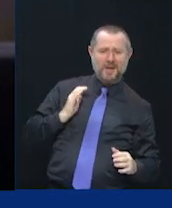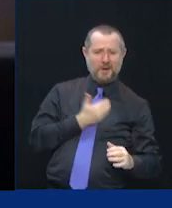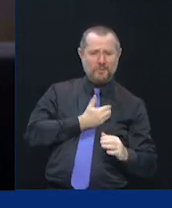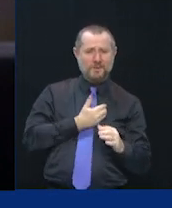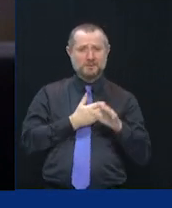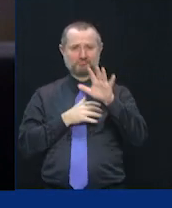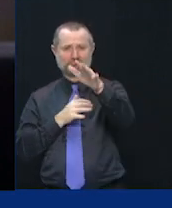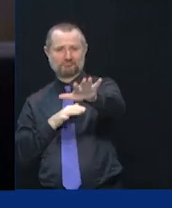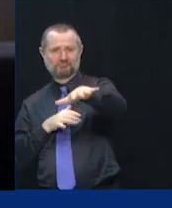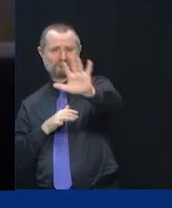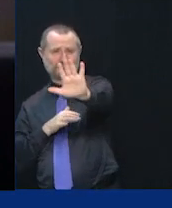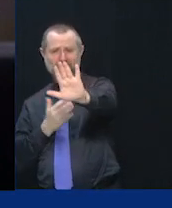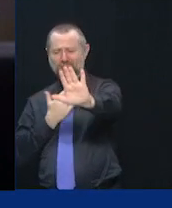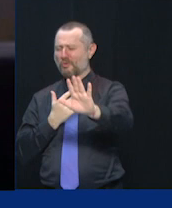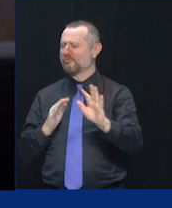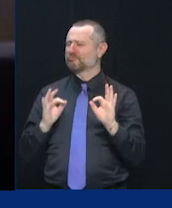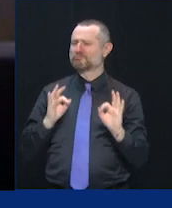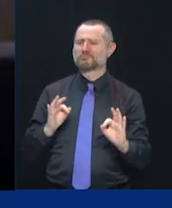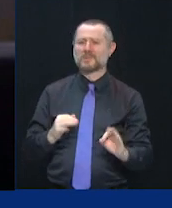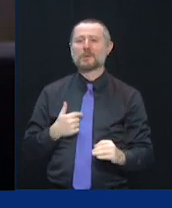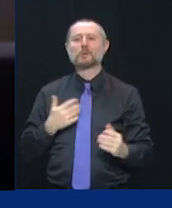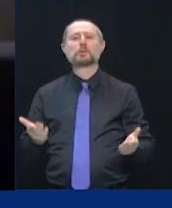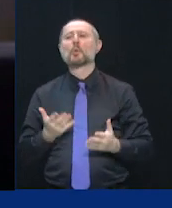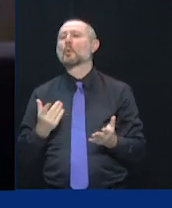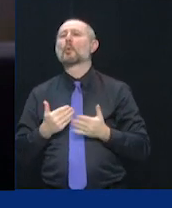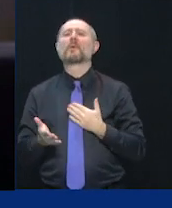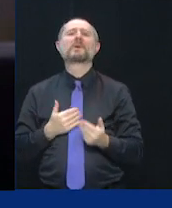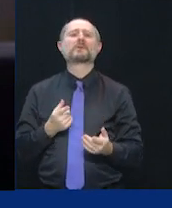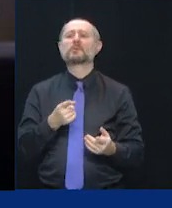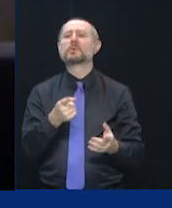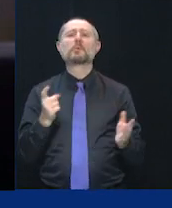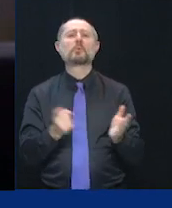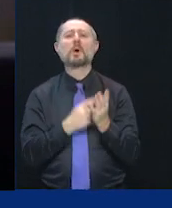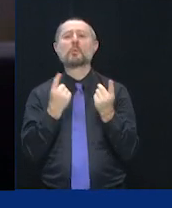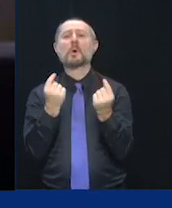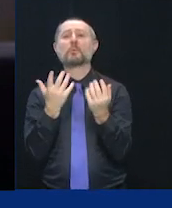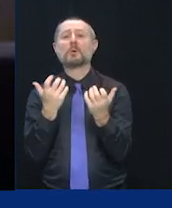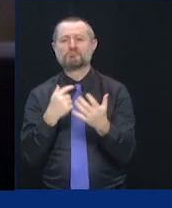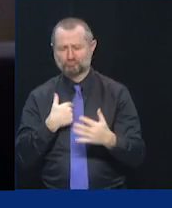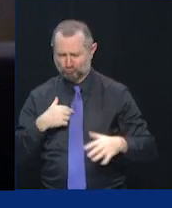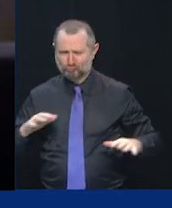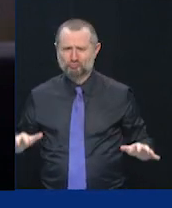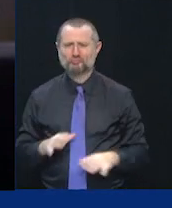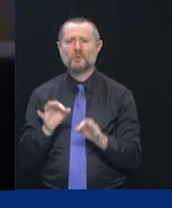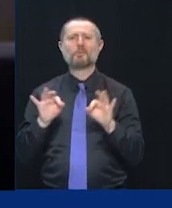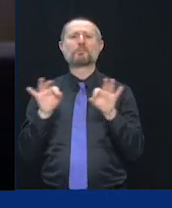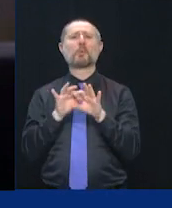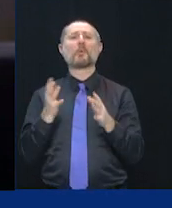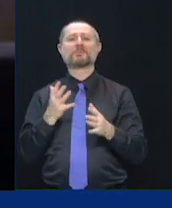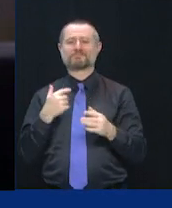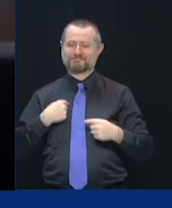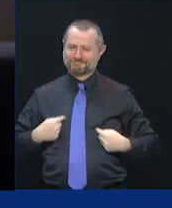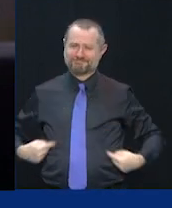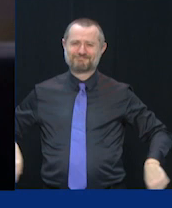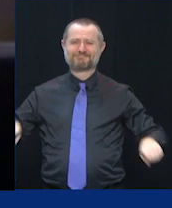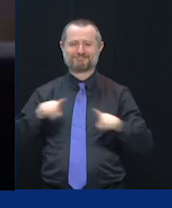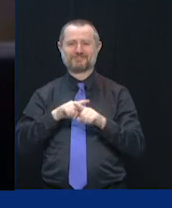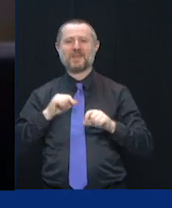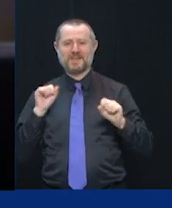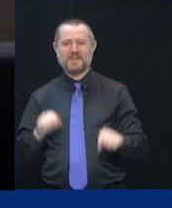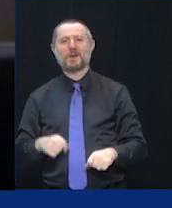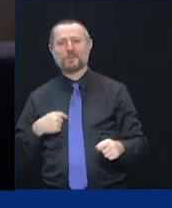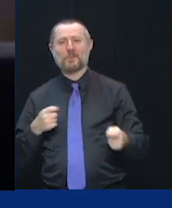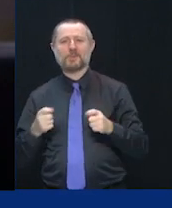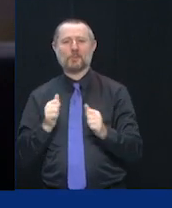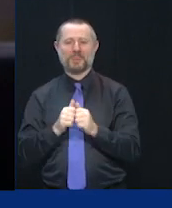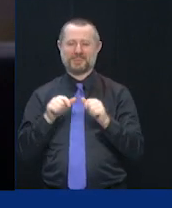So we're here to do whatever it takes because this is the most important thing that each and every one of us are dealing with